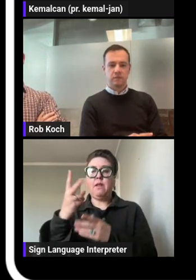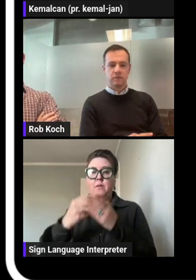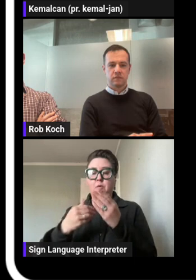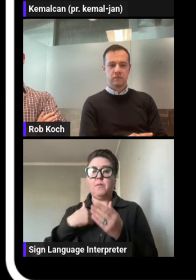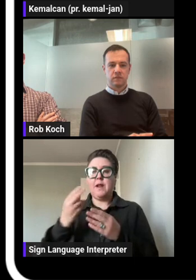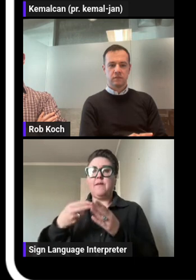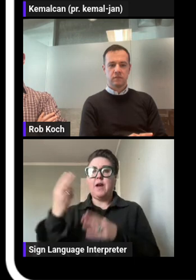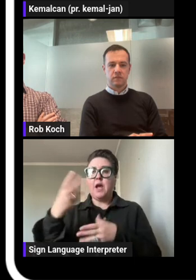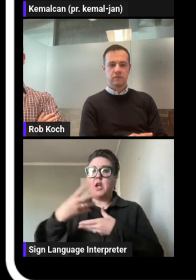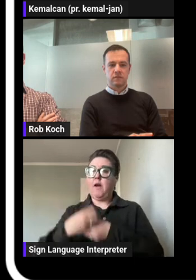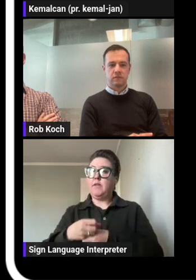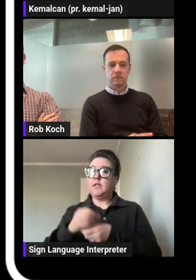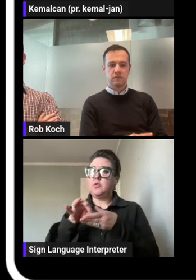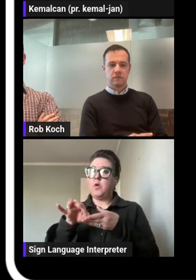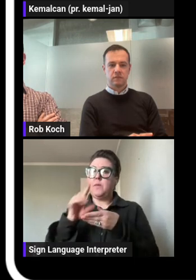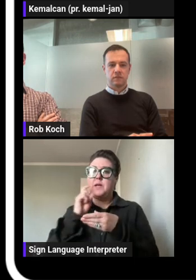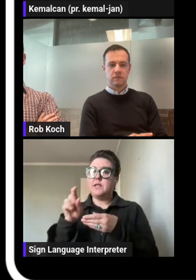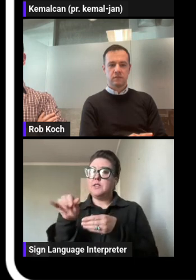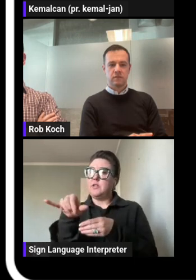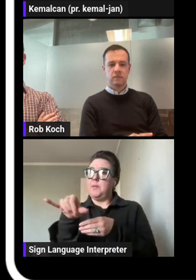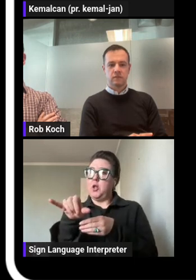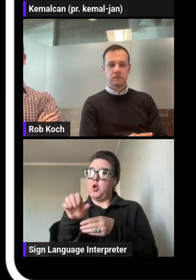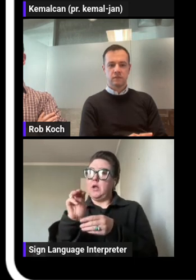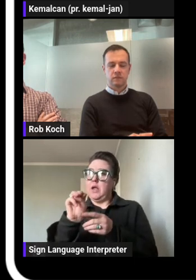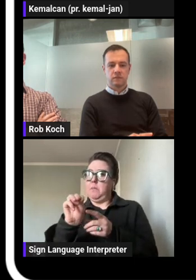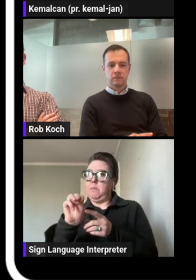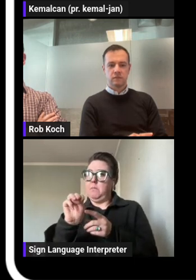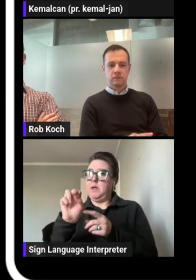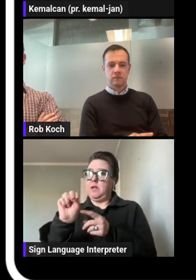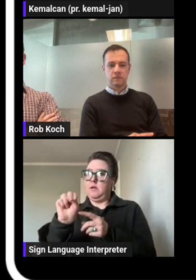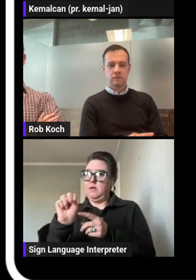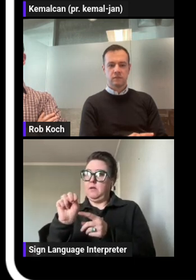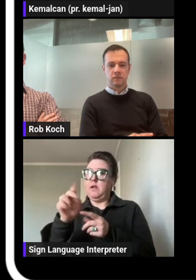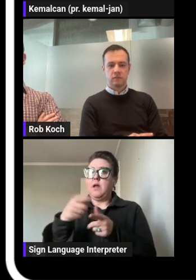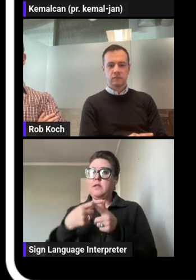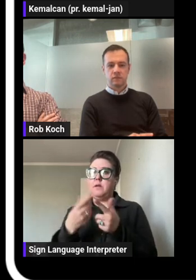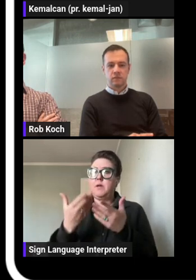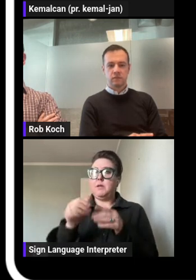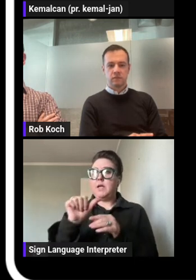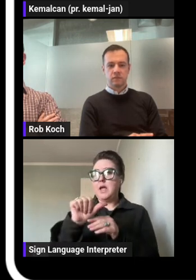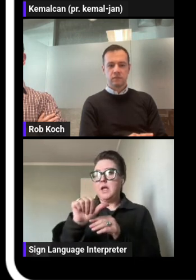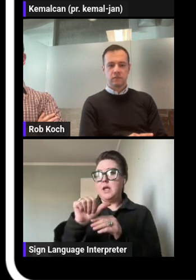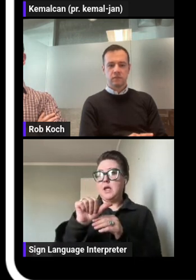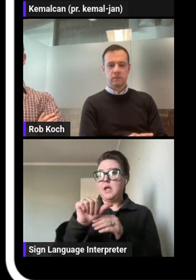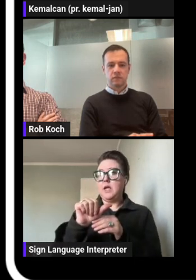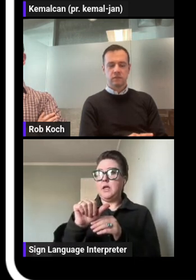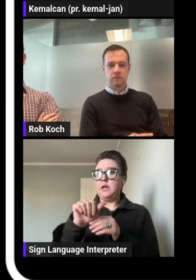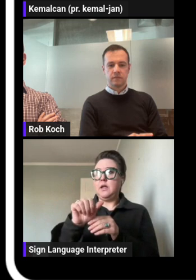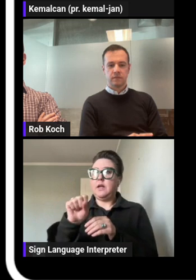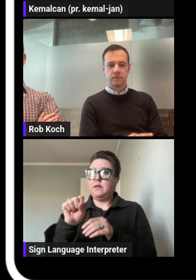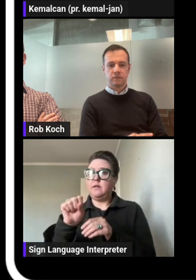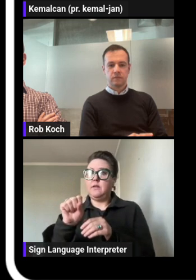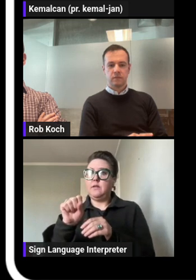high confidence scores because they're so darn similar. And then you have ones that are like maybe A might be closer, and other ones. Sorry,